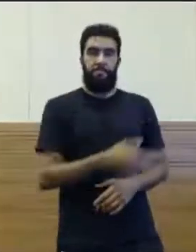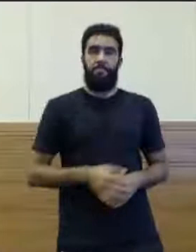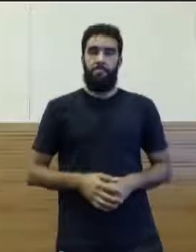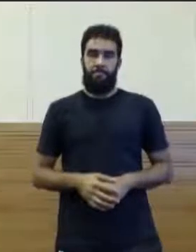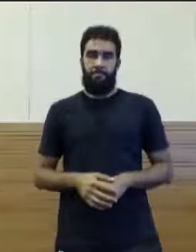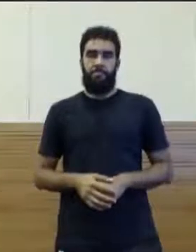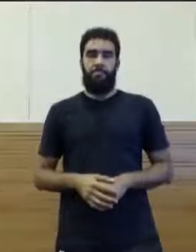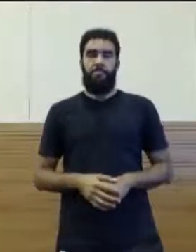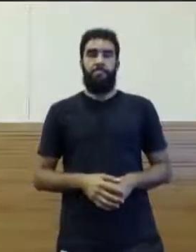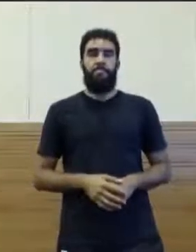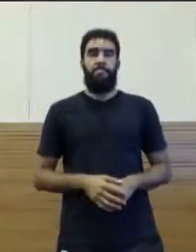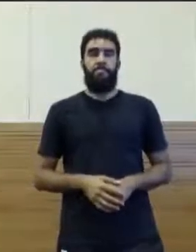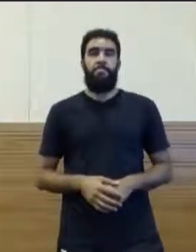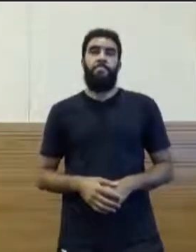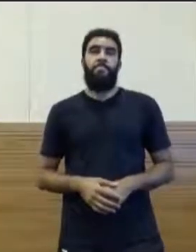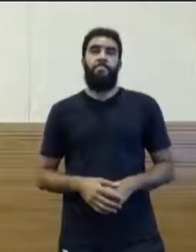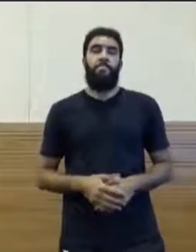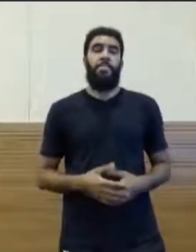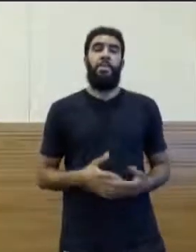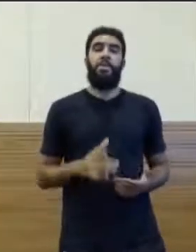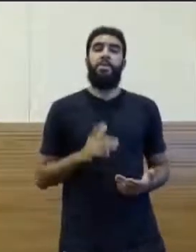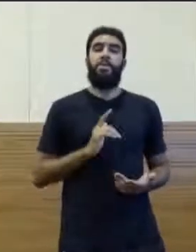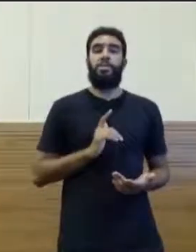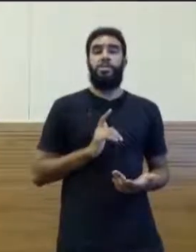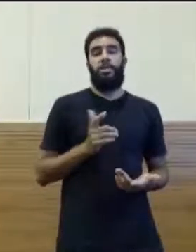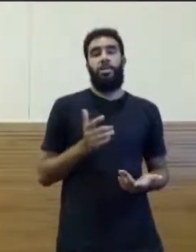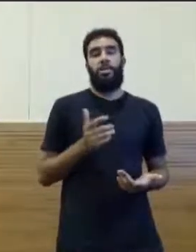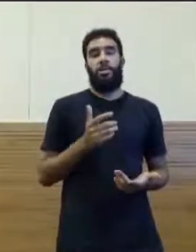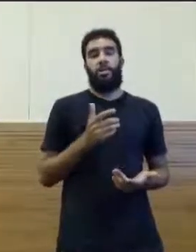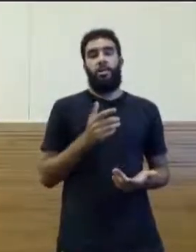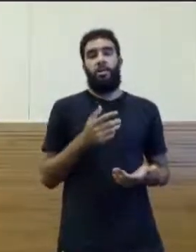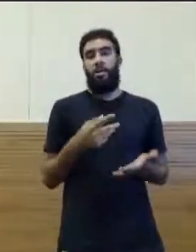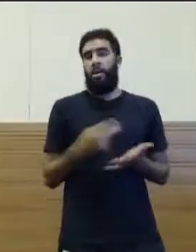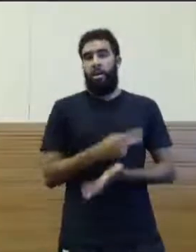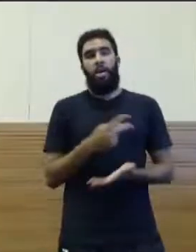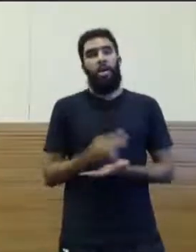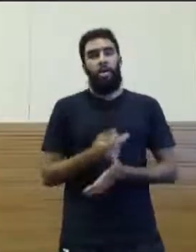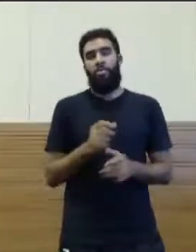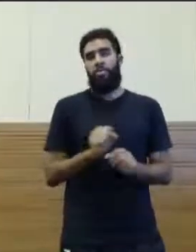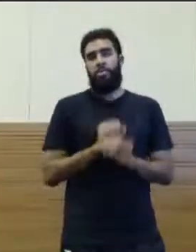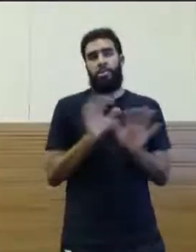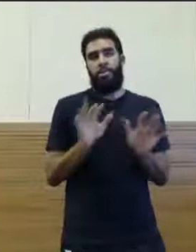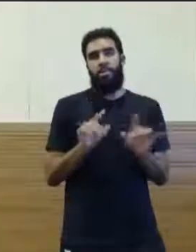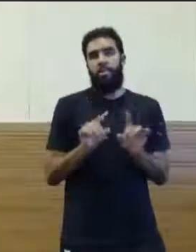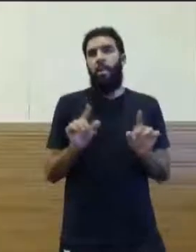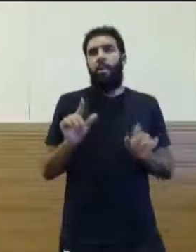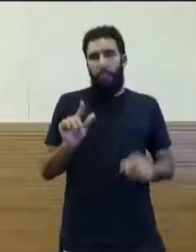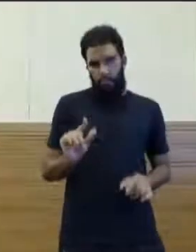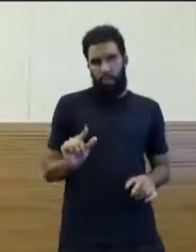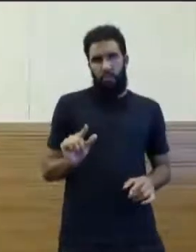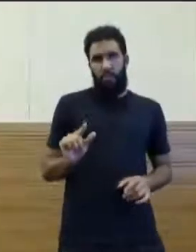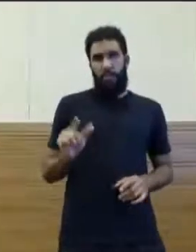what would be those foods that would be within that,